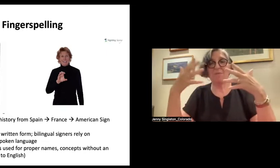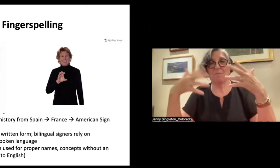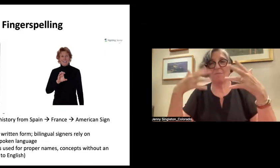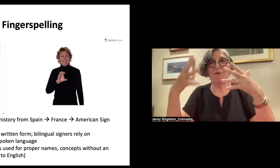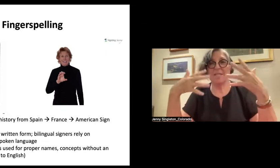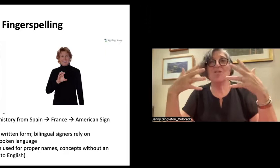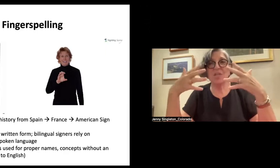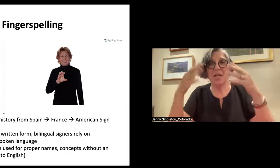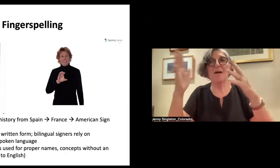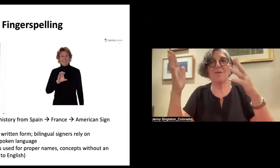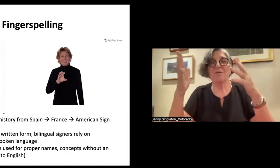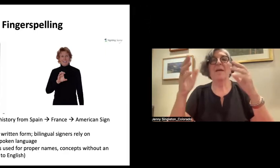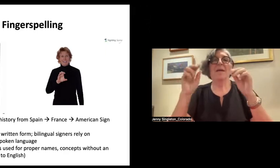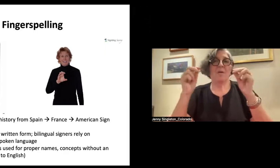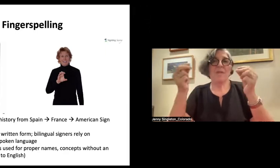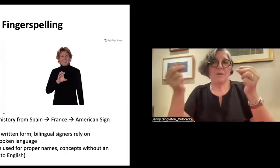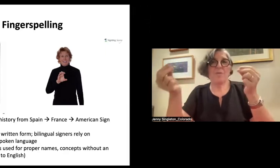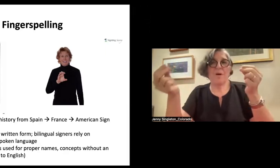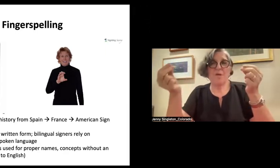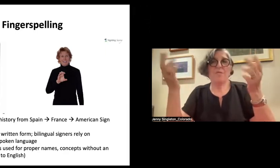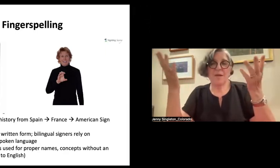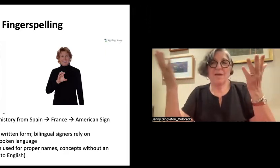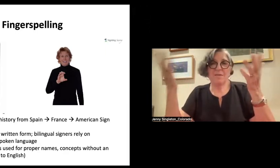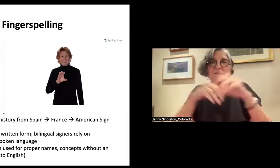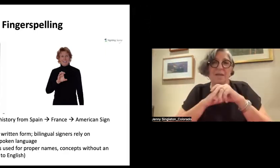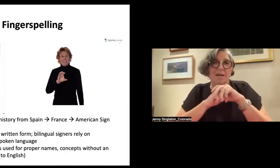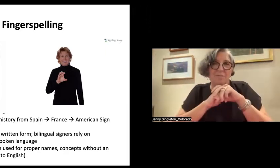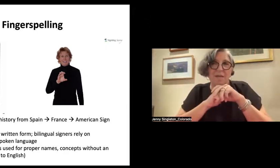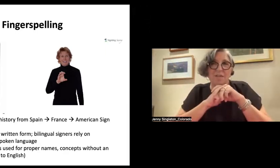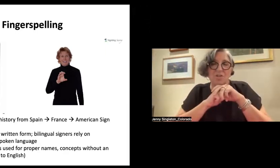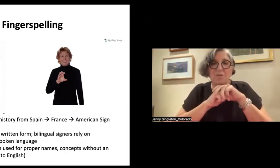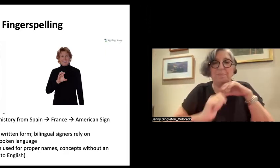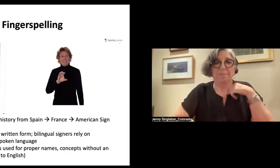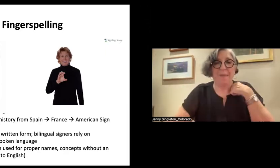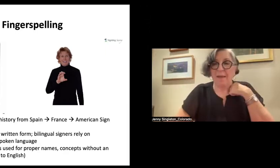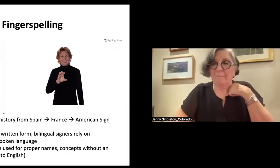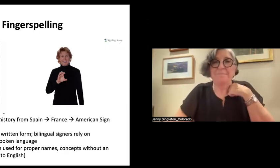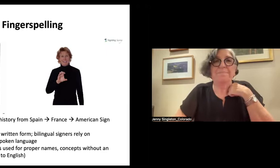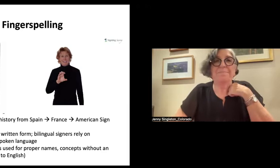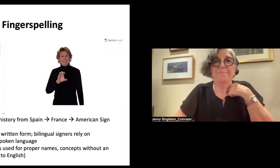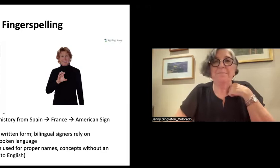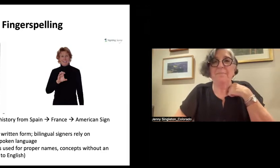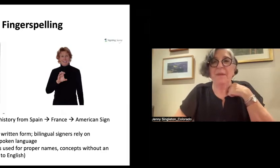fingerspelling rendition of the orthography of English. Okay.